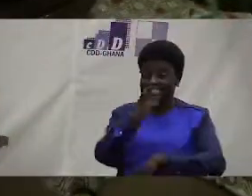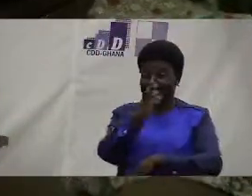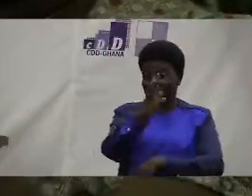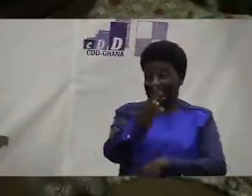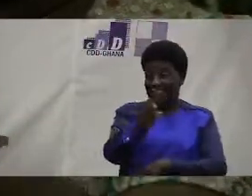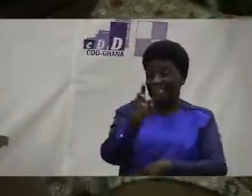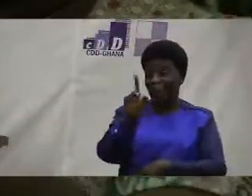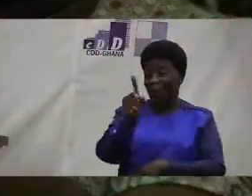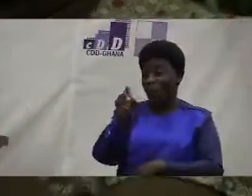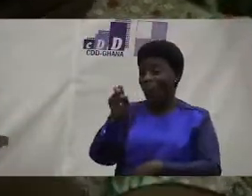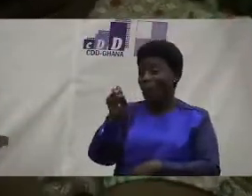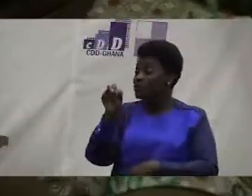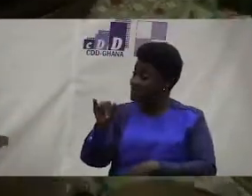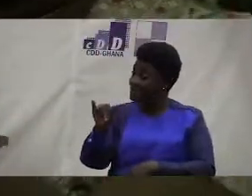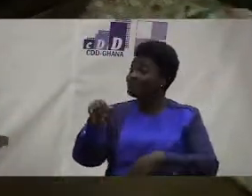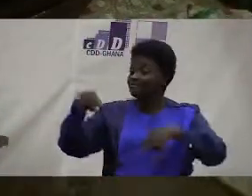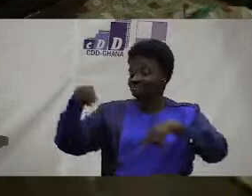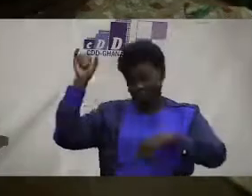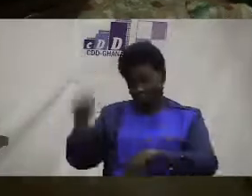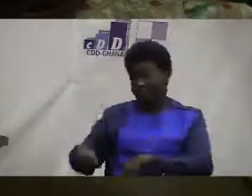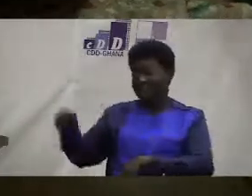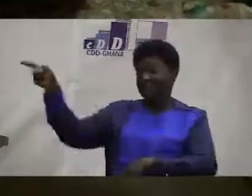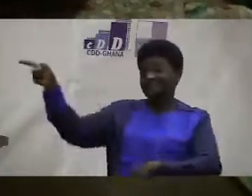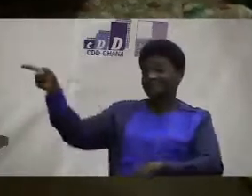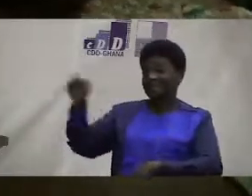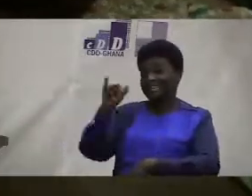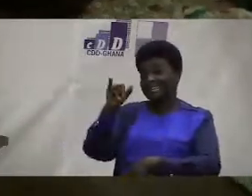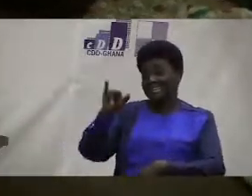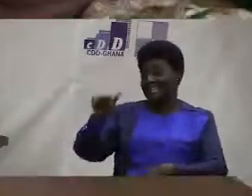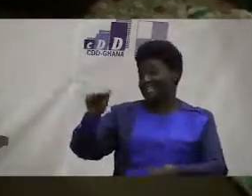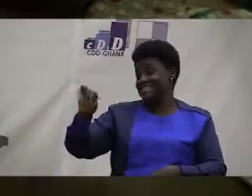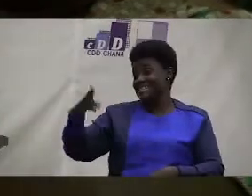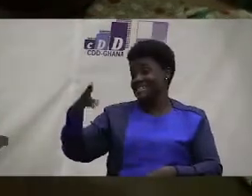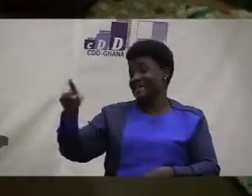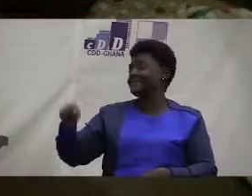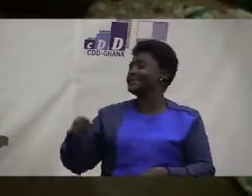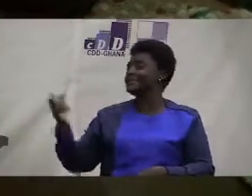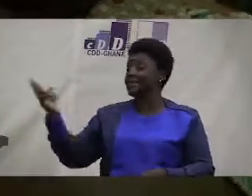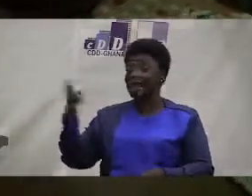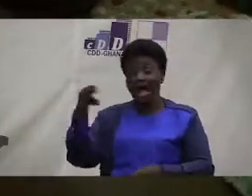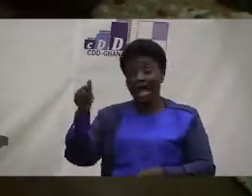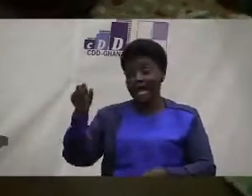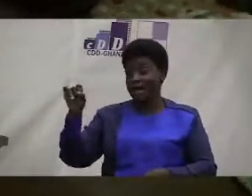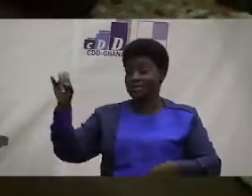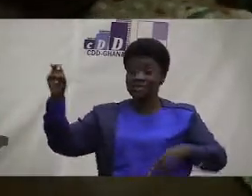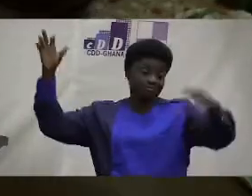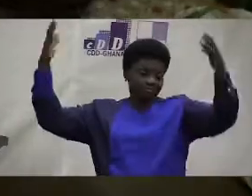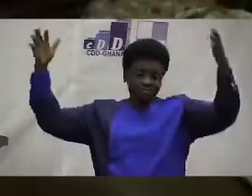Hidayat Hassan. Is that all you can do? You can do better, please. Thank you.